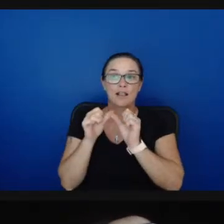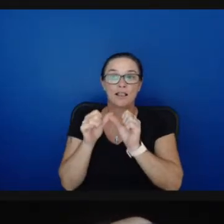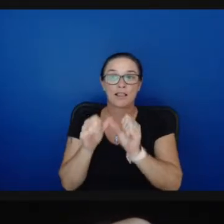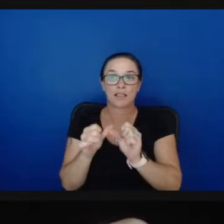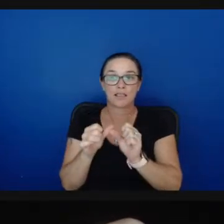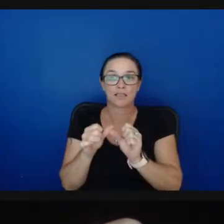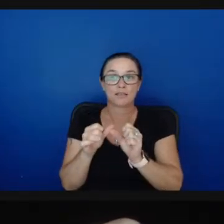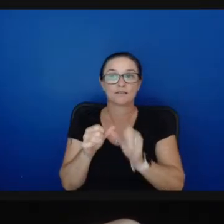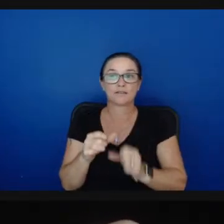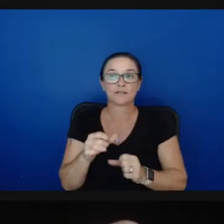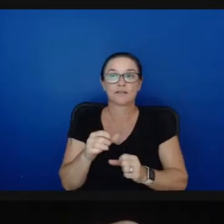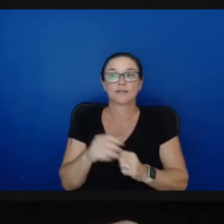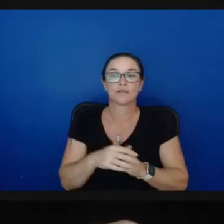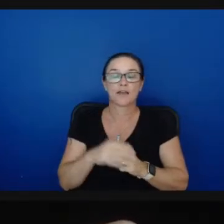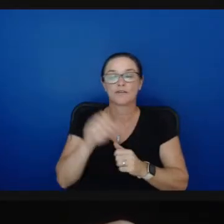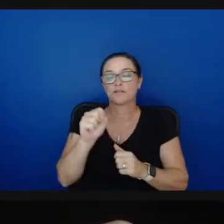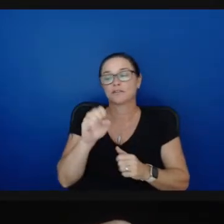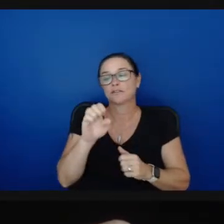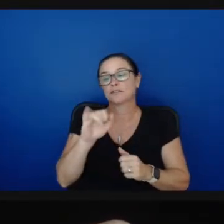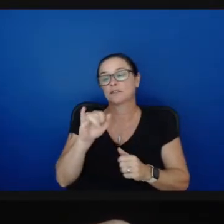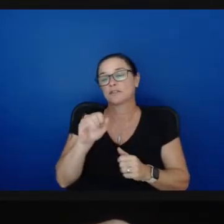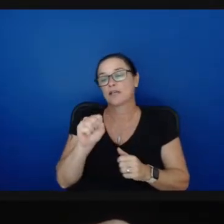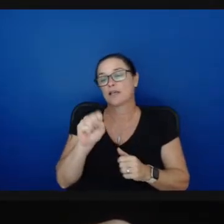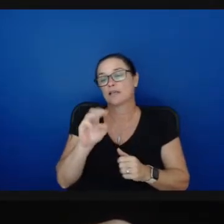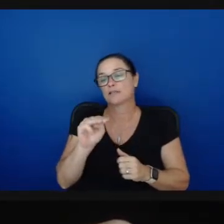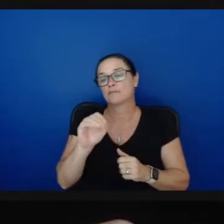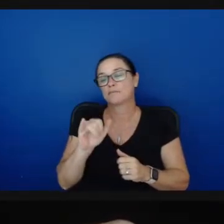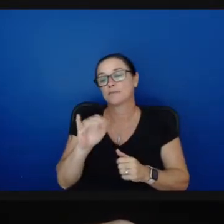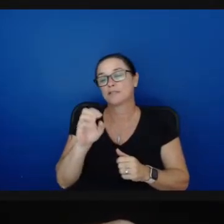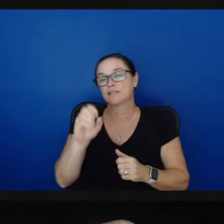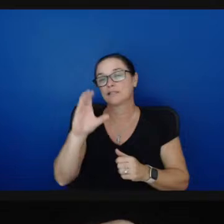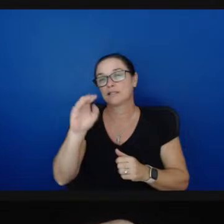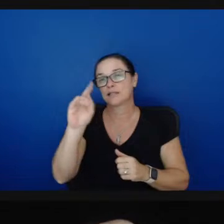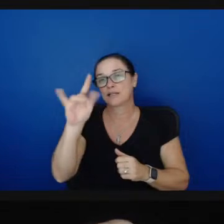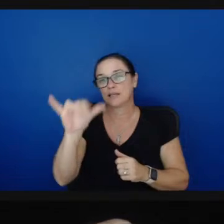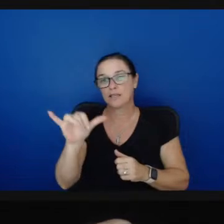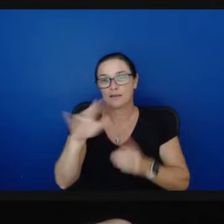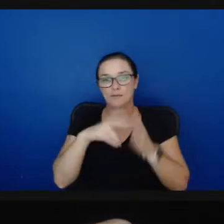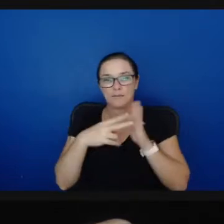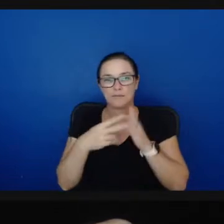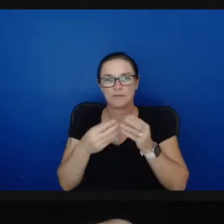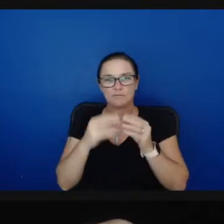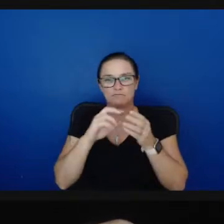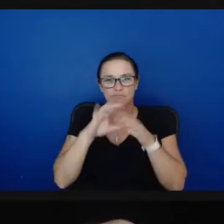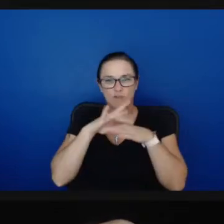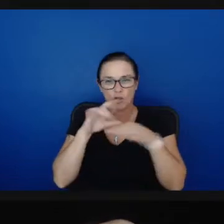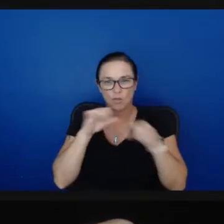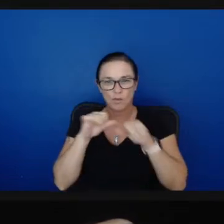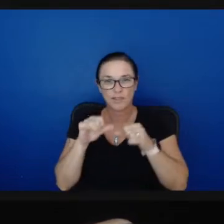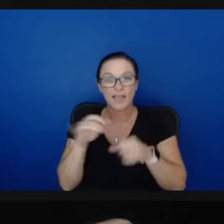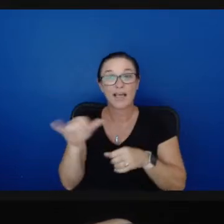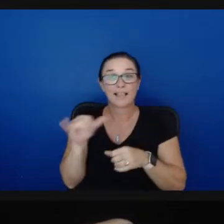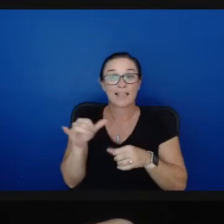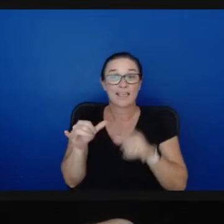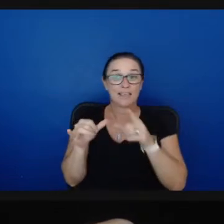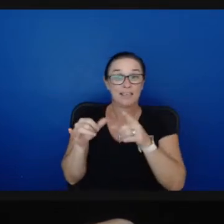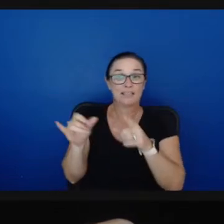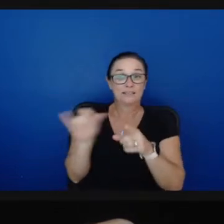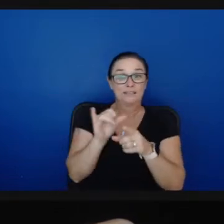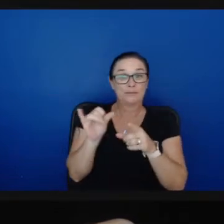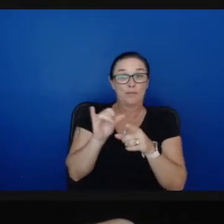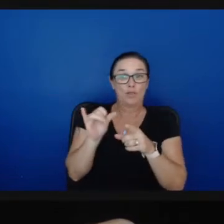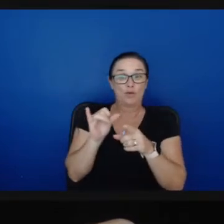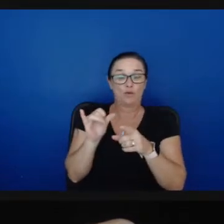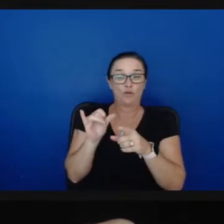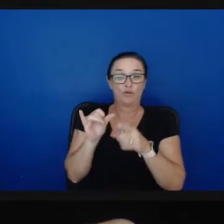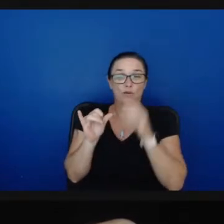seismicity. This reminds us of the era prior to June 2023, where there was